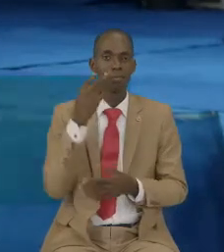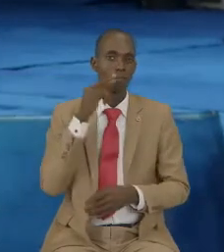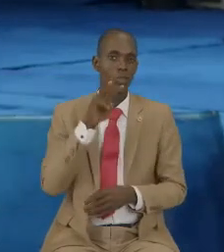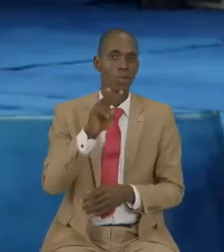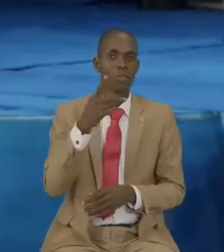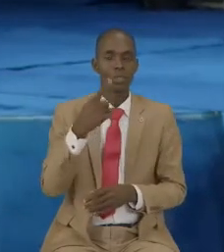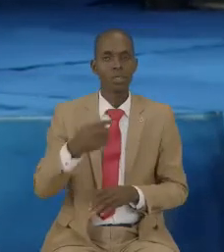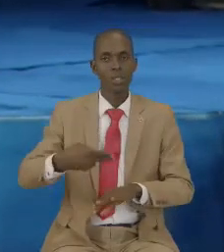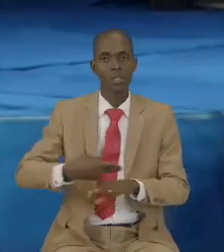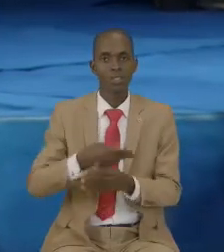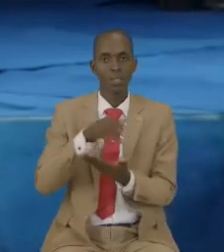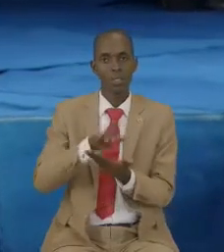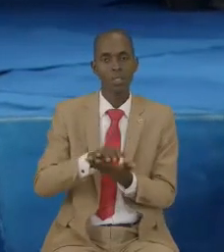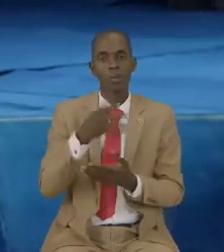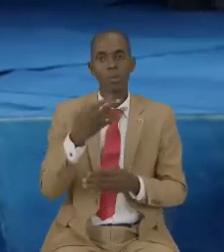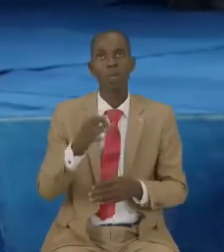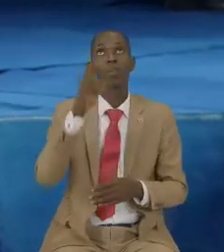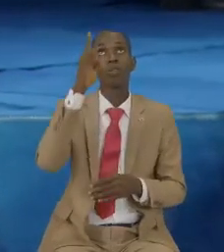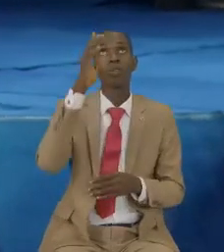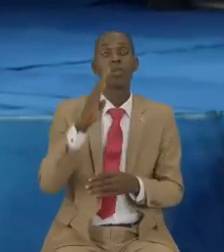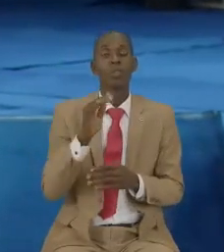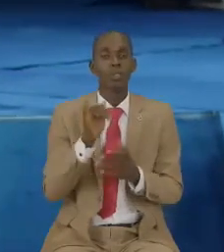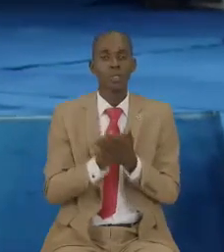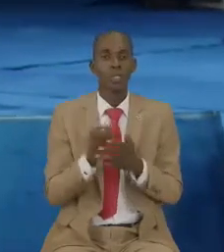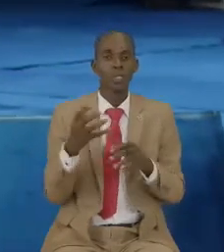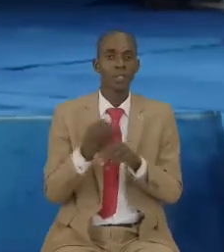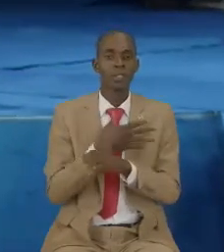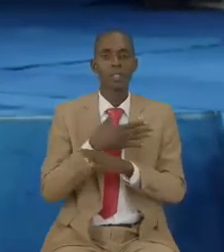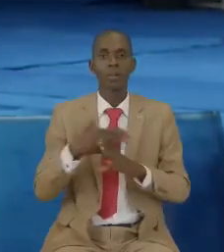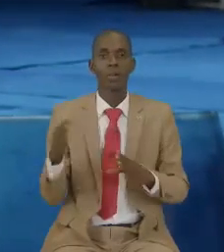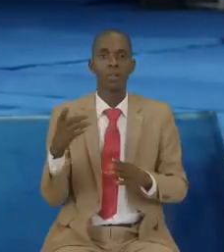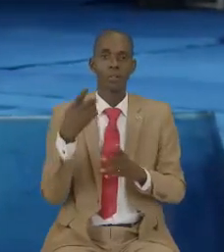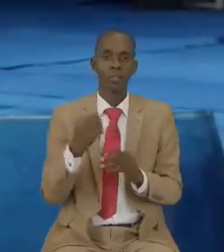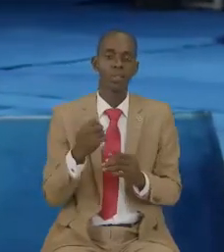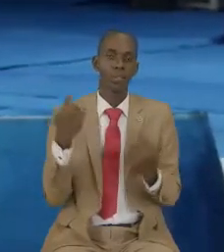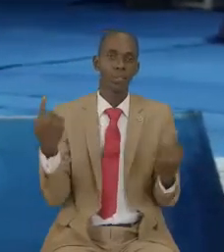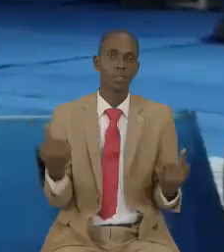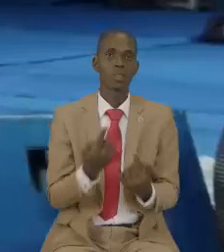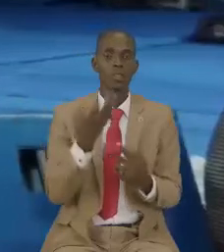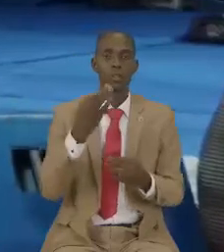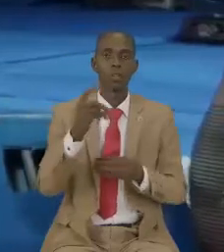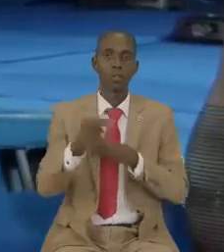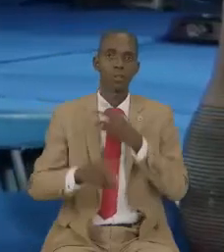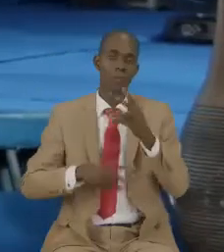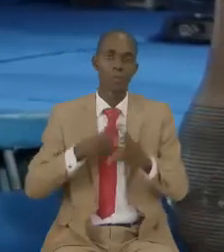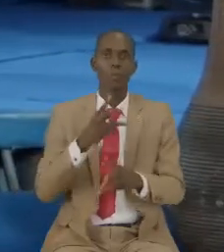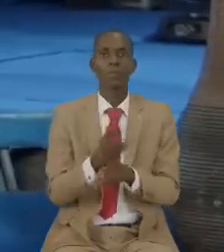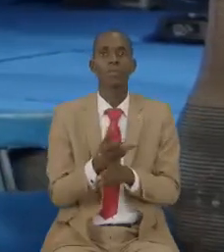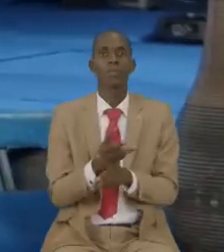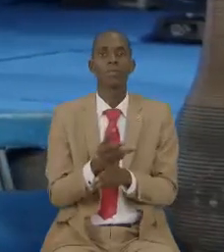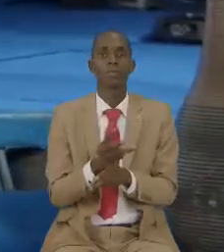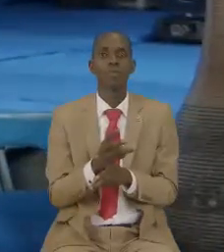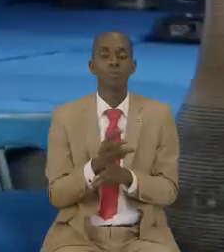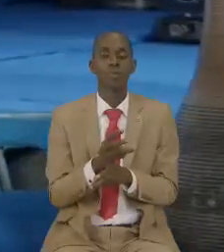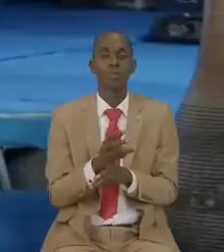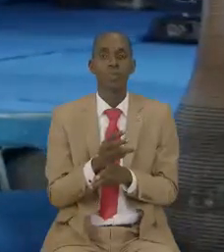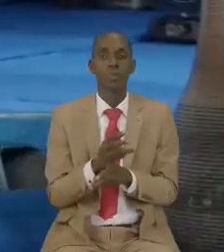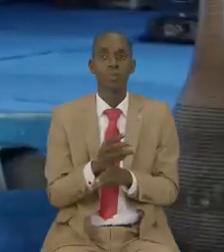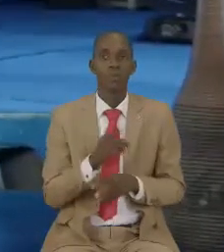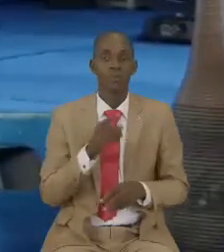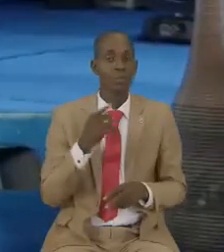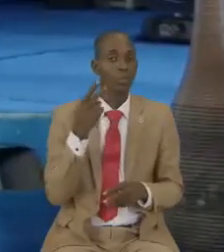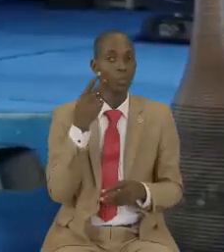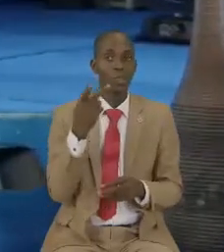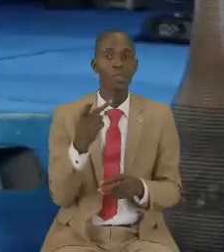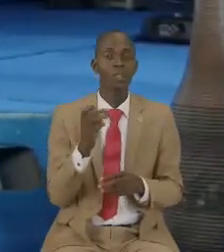the Lamb of God, which taketh away the sin of the world. He operates